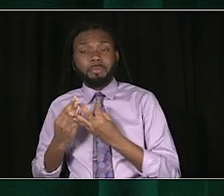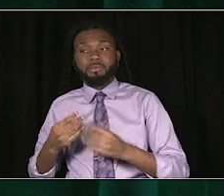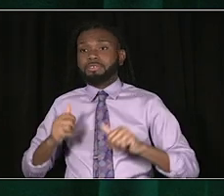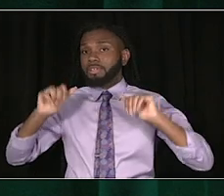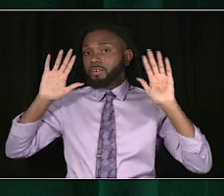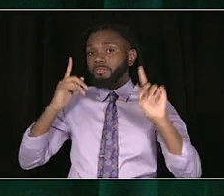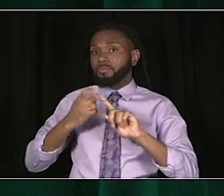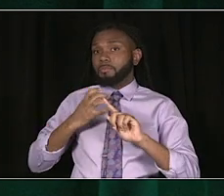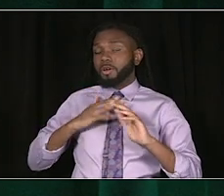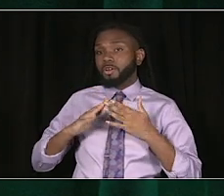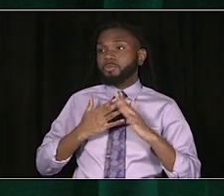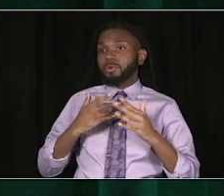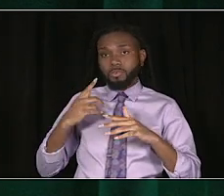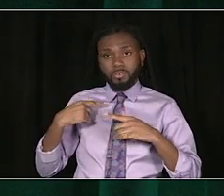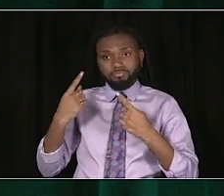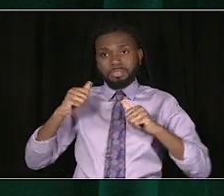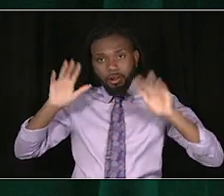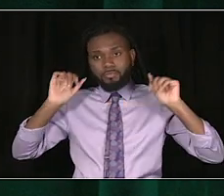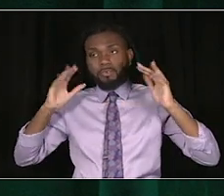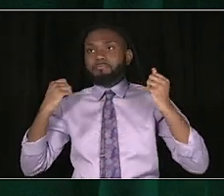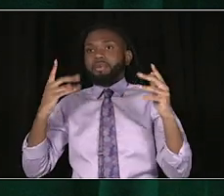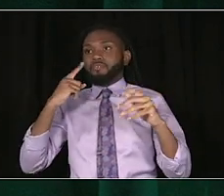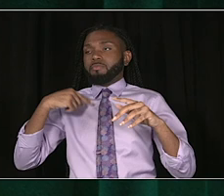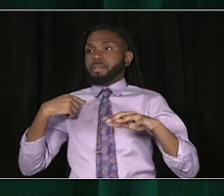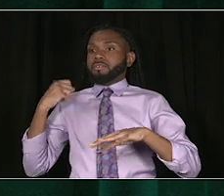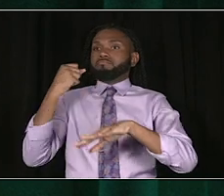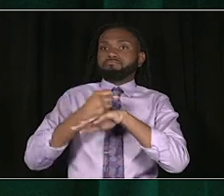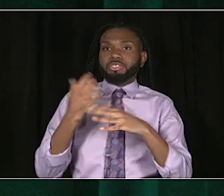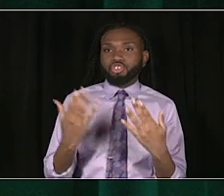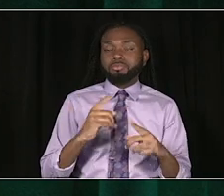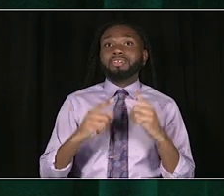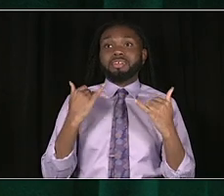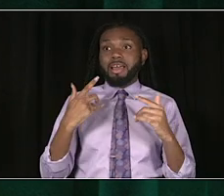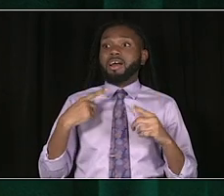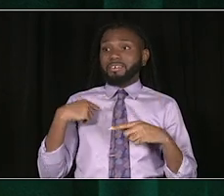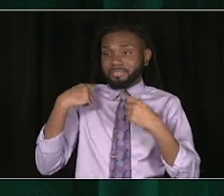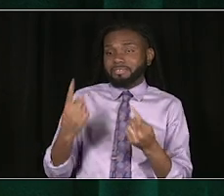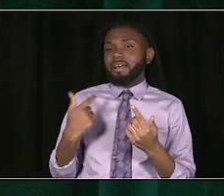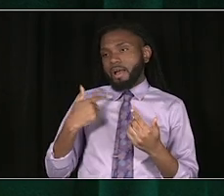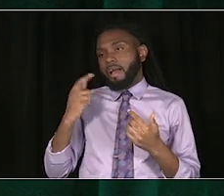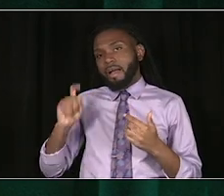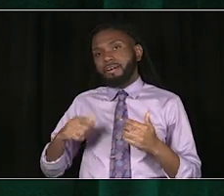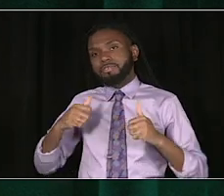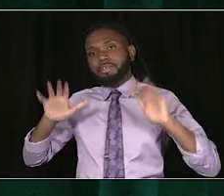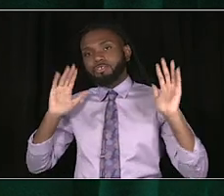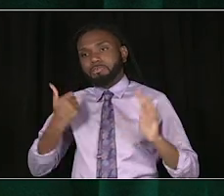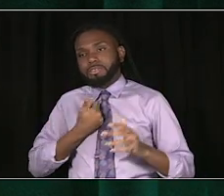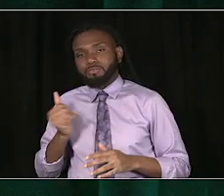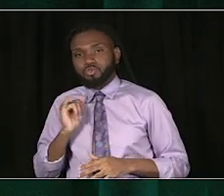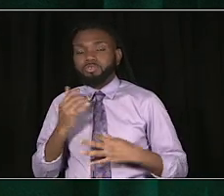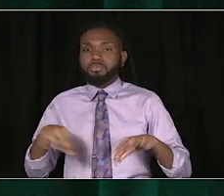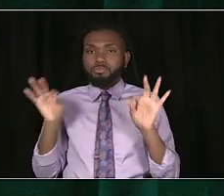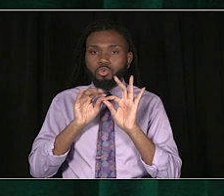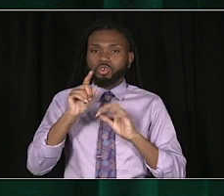to sacrifice to put me where I am, and that I then, paying that forward, also have to sacrifice sometimes self, be